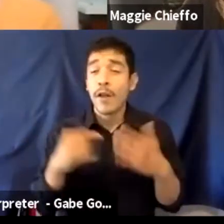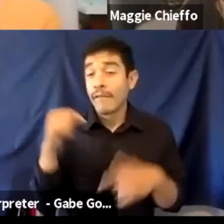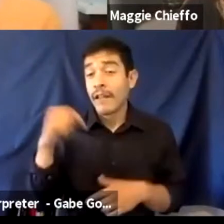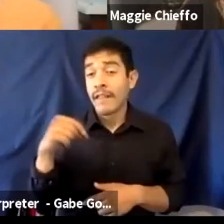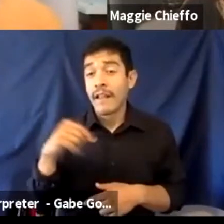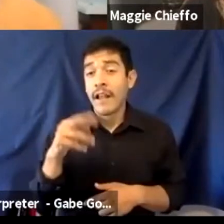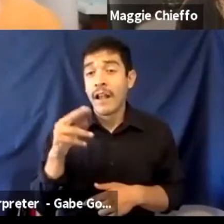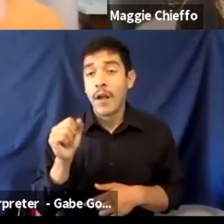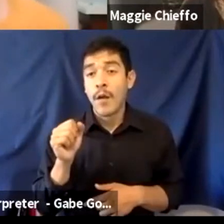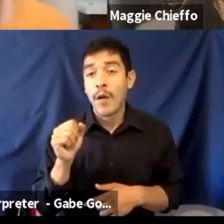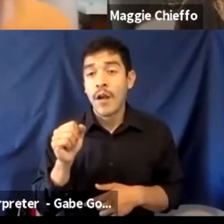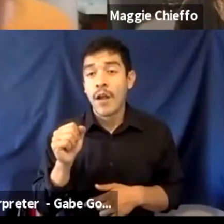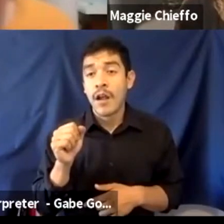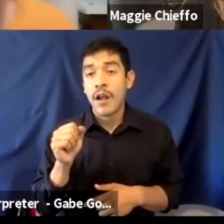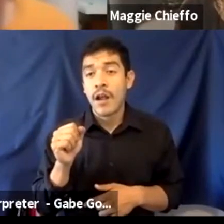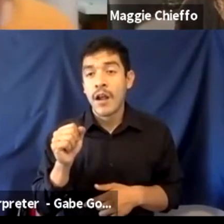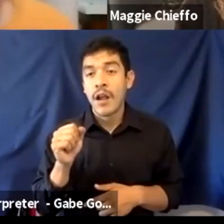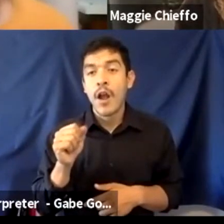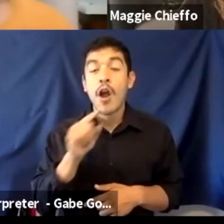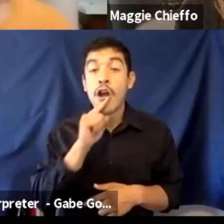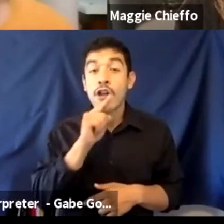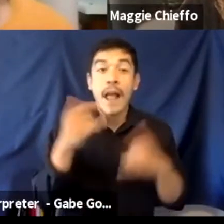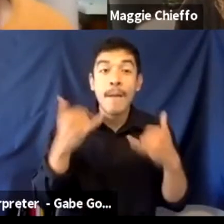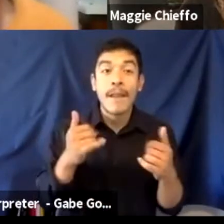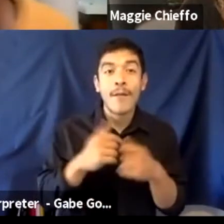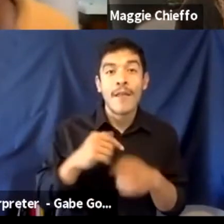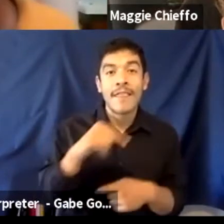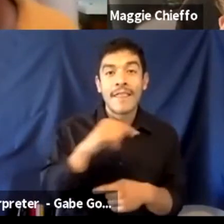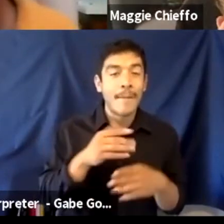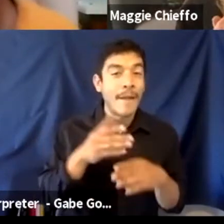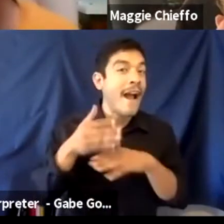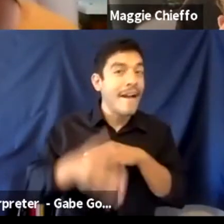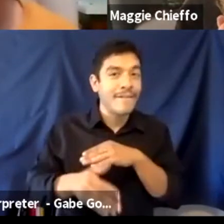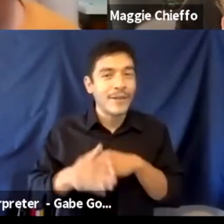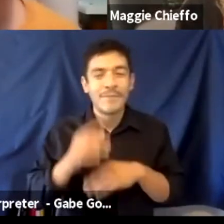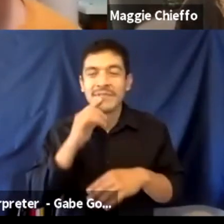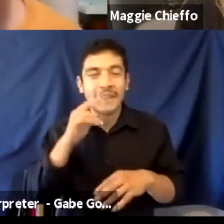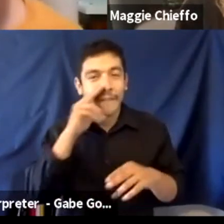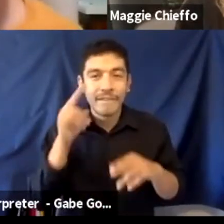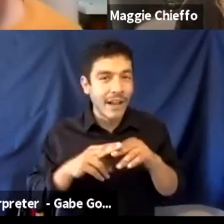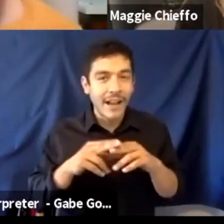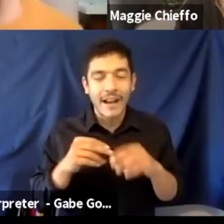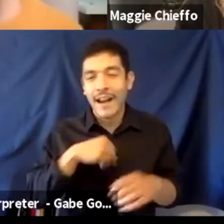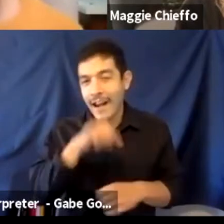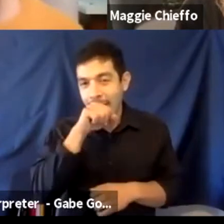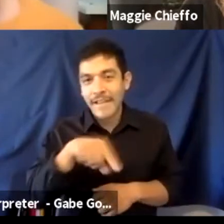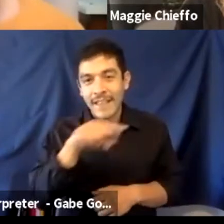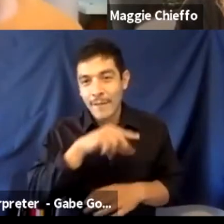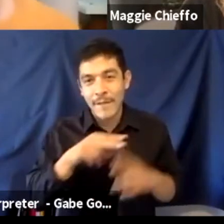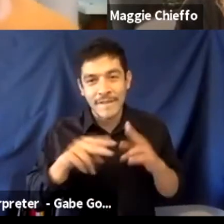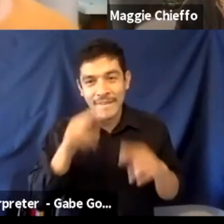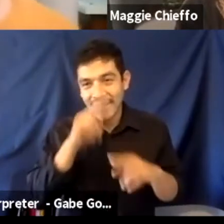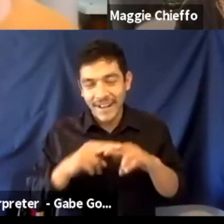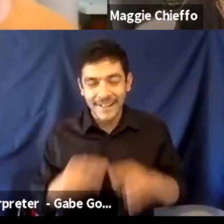was definitely playing with them, of course. They're so fun and I love them. They're really fun.